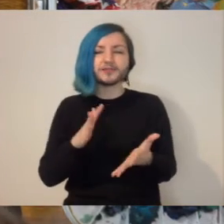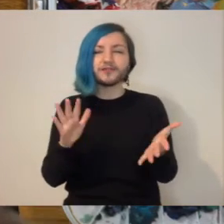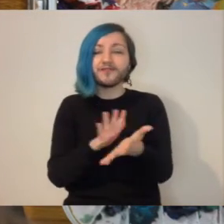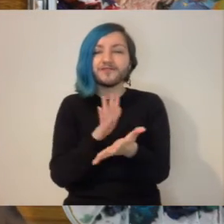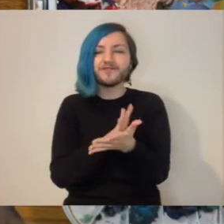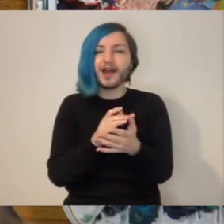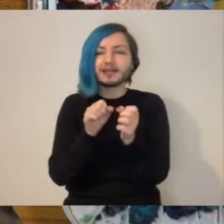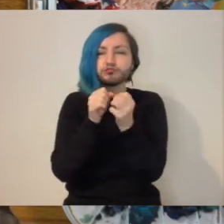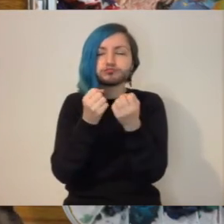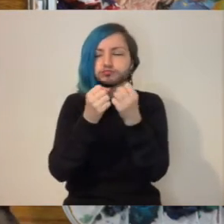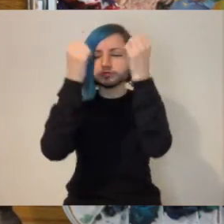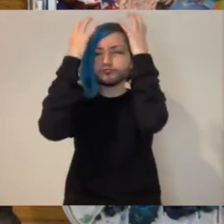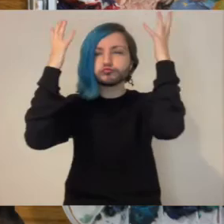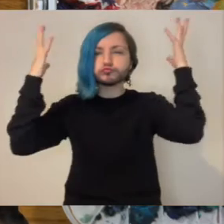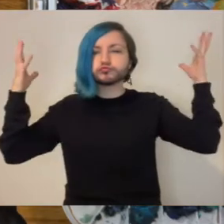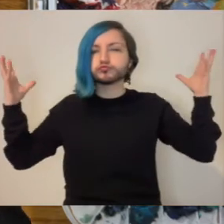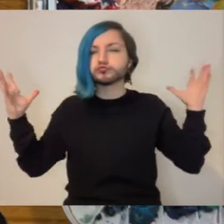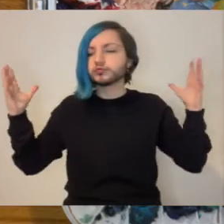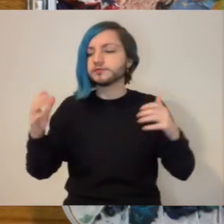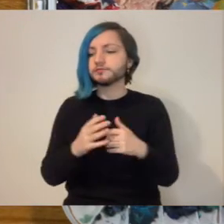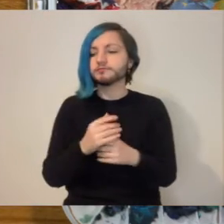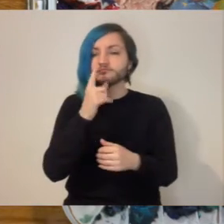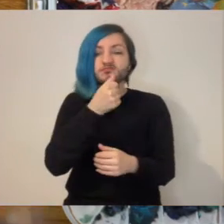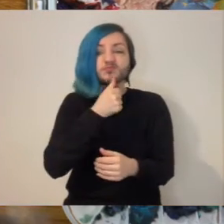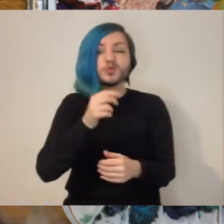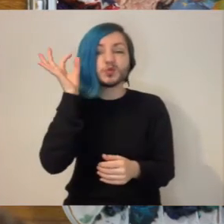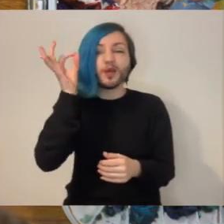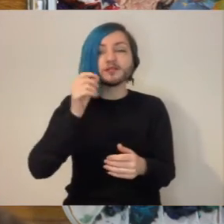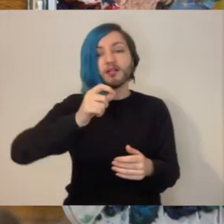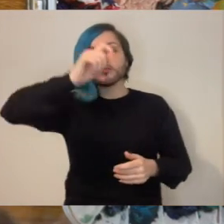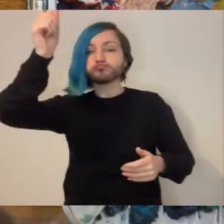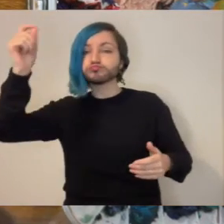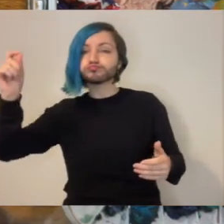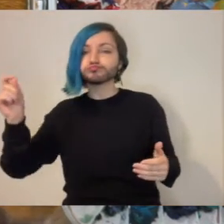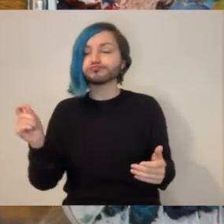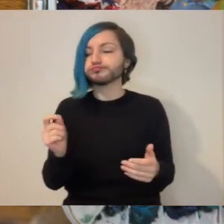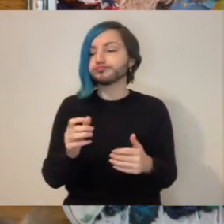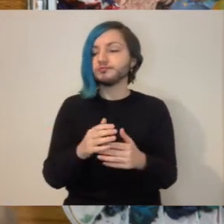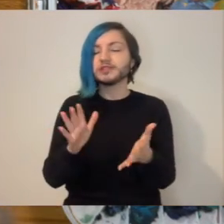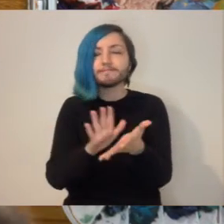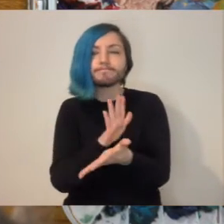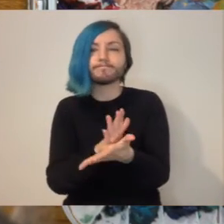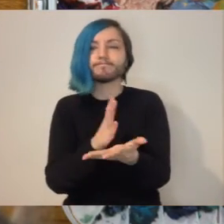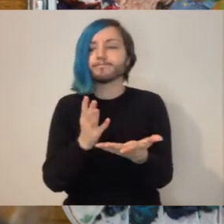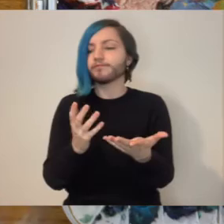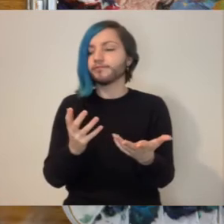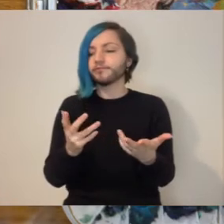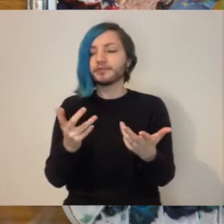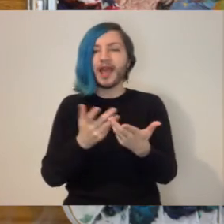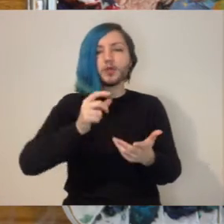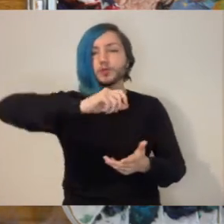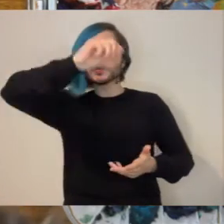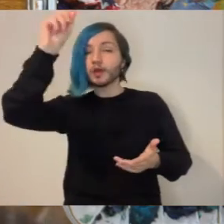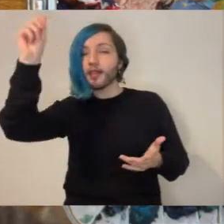this, and really you can sort of move your pencils around and just have a bit of fun with your how